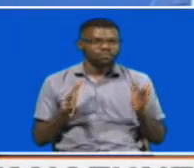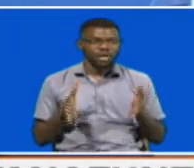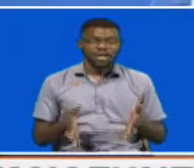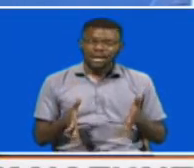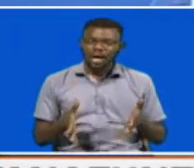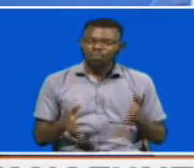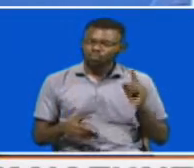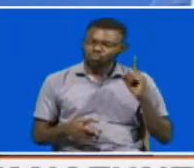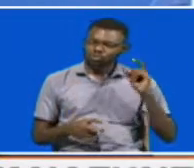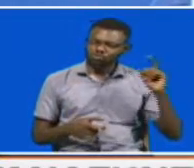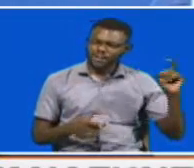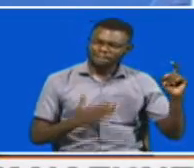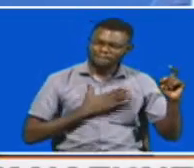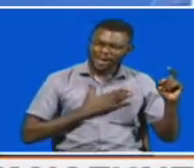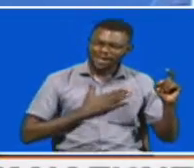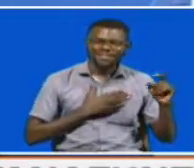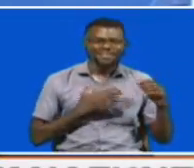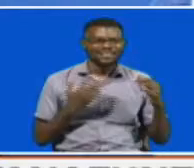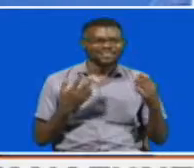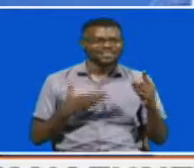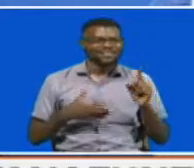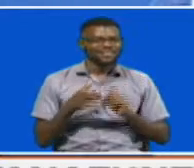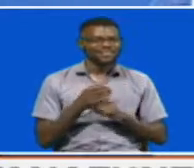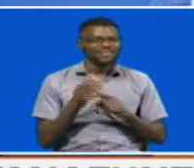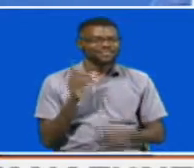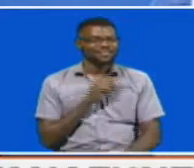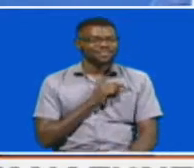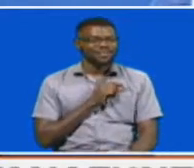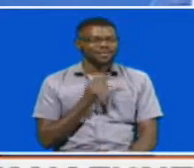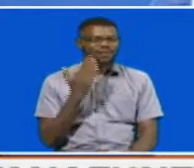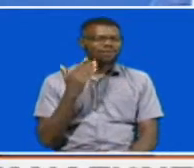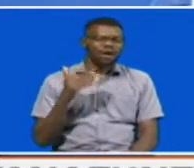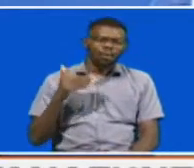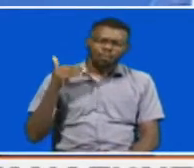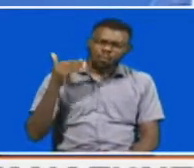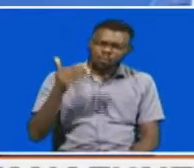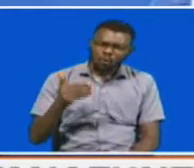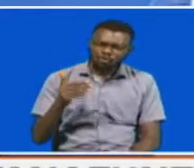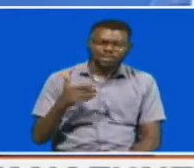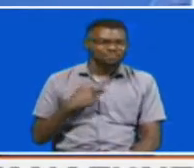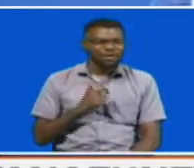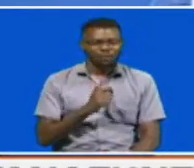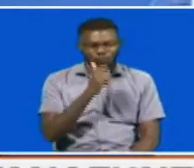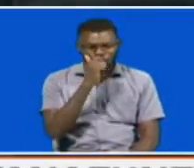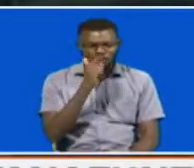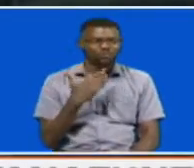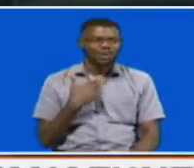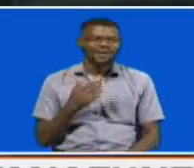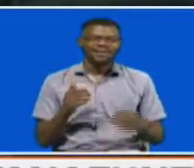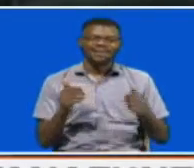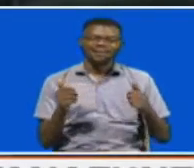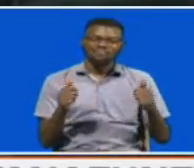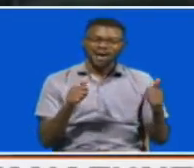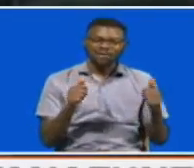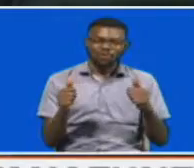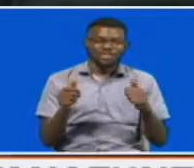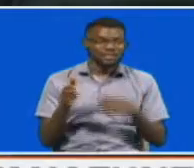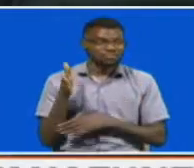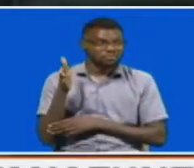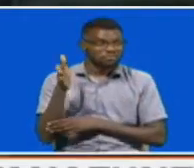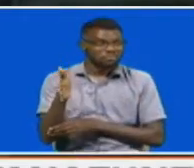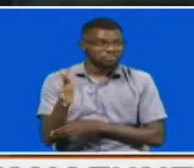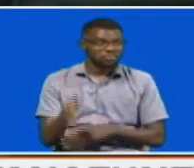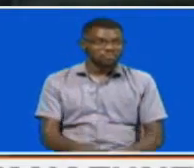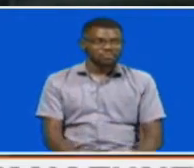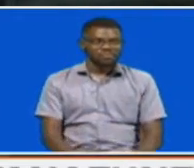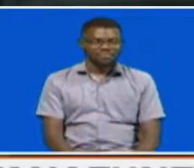it's a dream come true, because I've always wished to be a pilot in the future. Since I was a